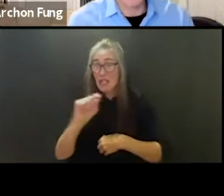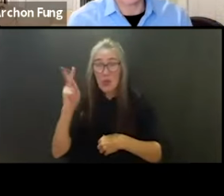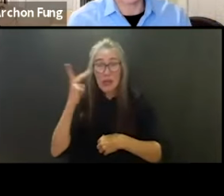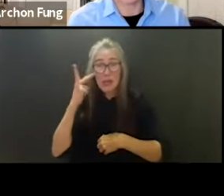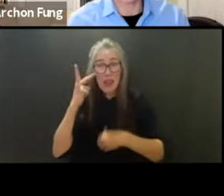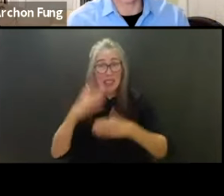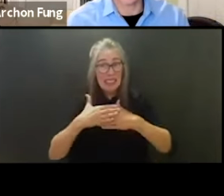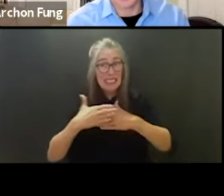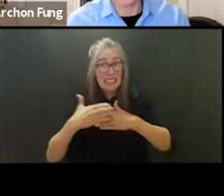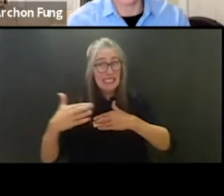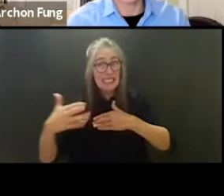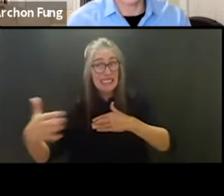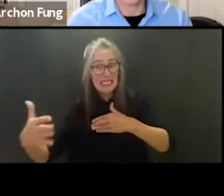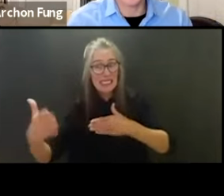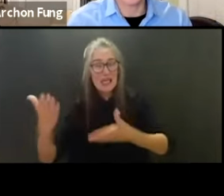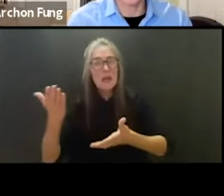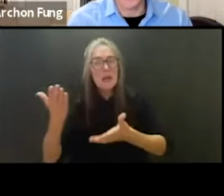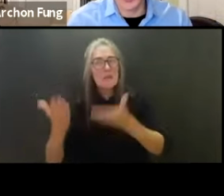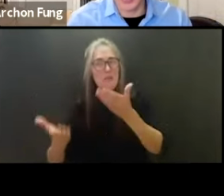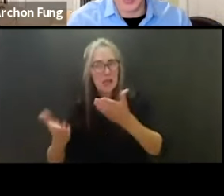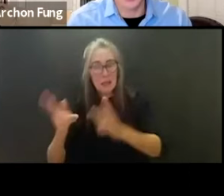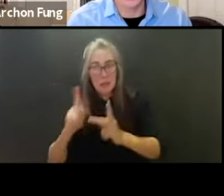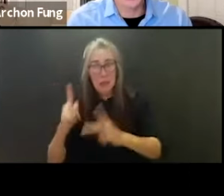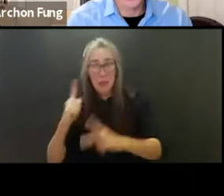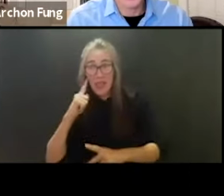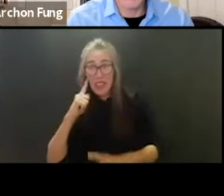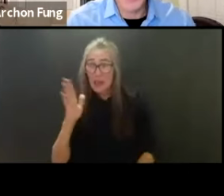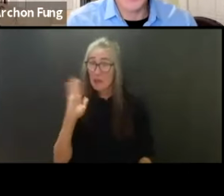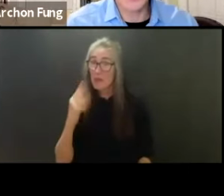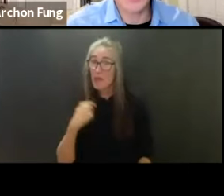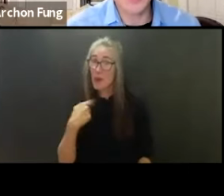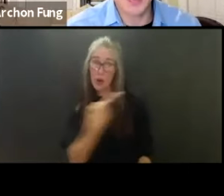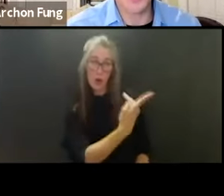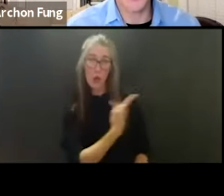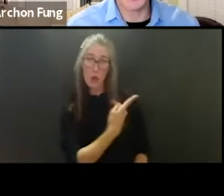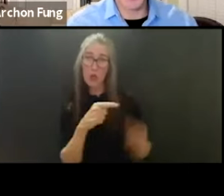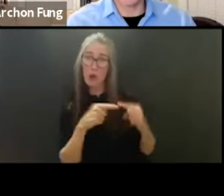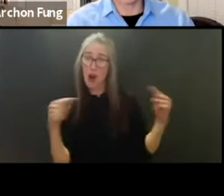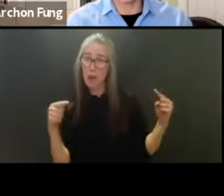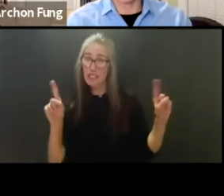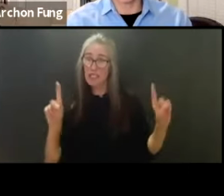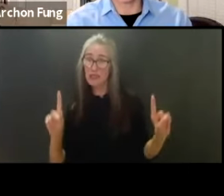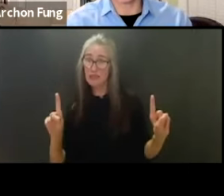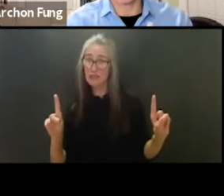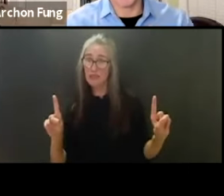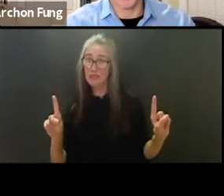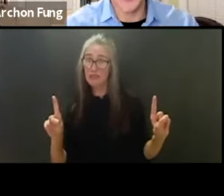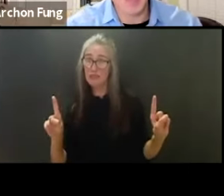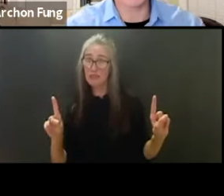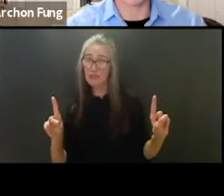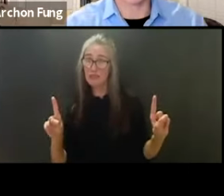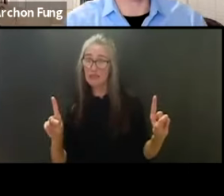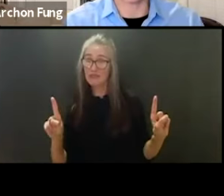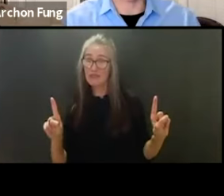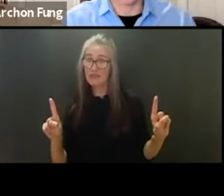2020 politics and on in the United States, at least for a little while might consist of these people who used to think they were on